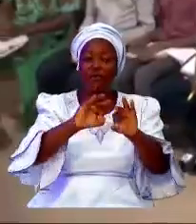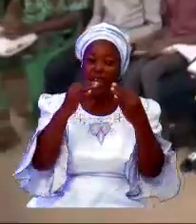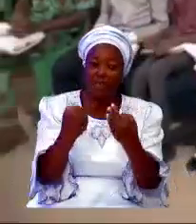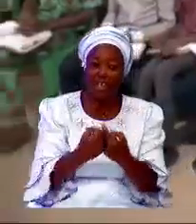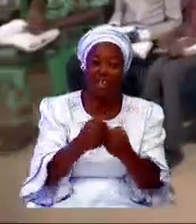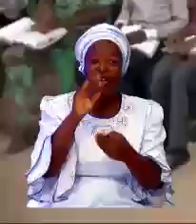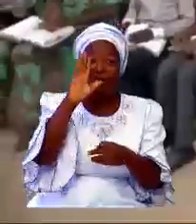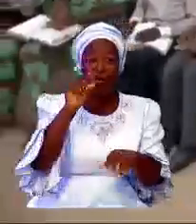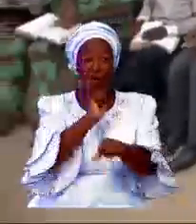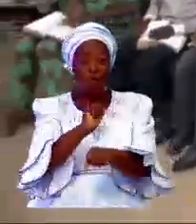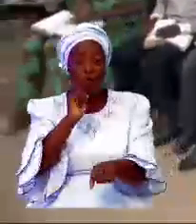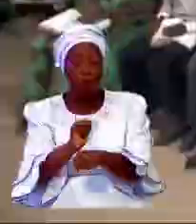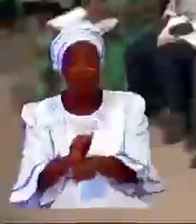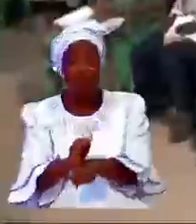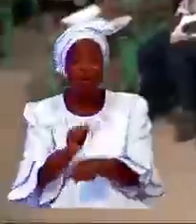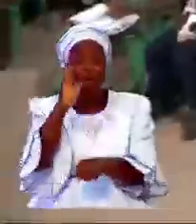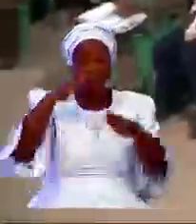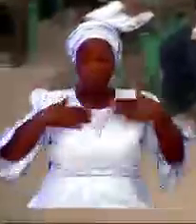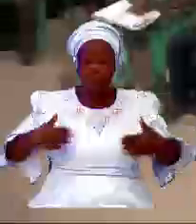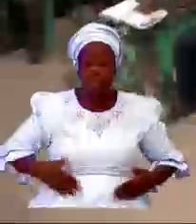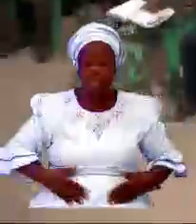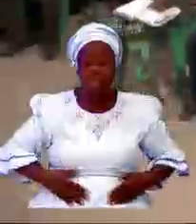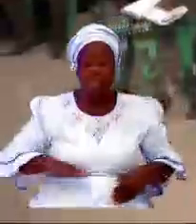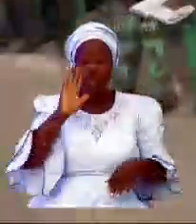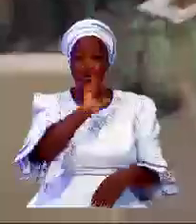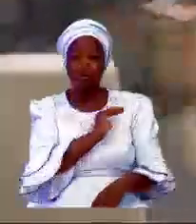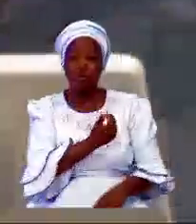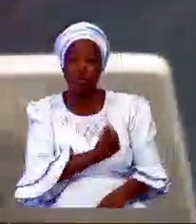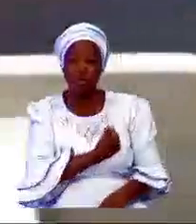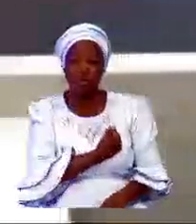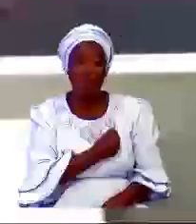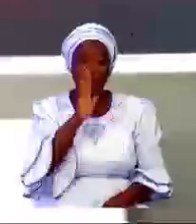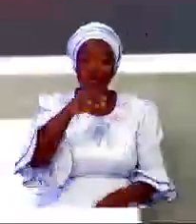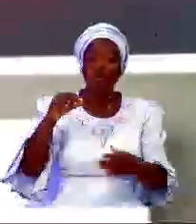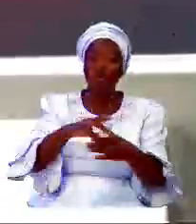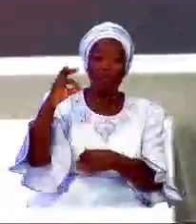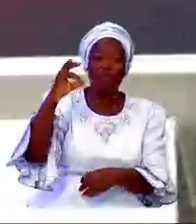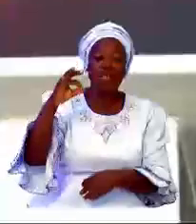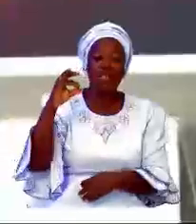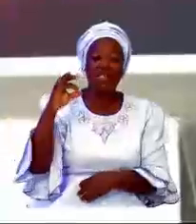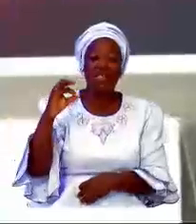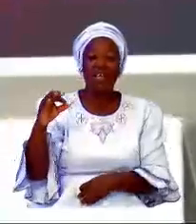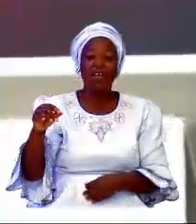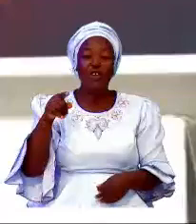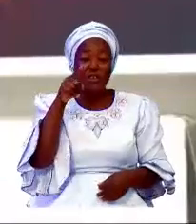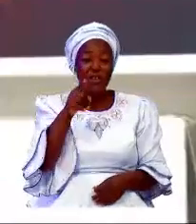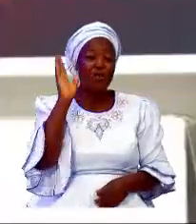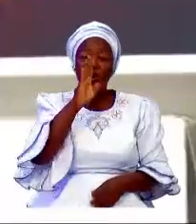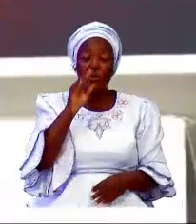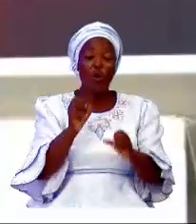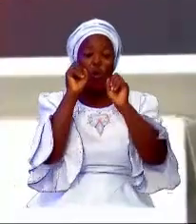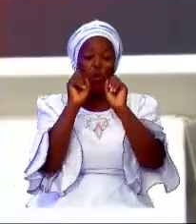Your life, your family, your profession, your body, your